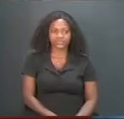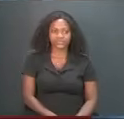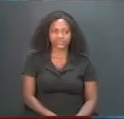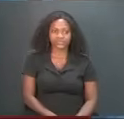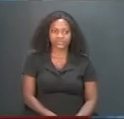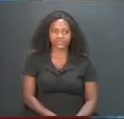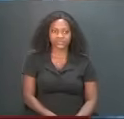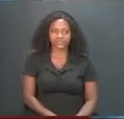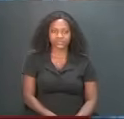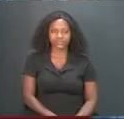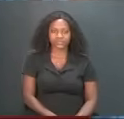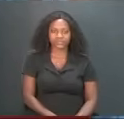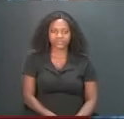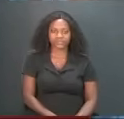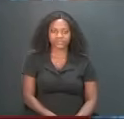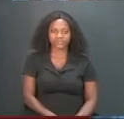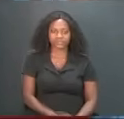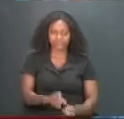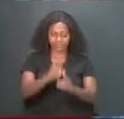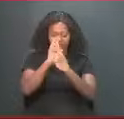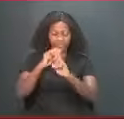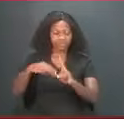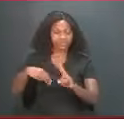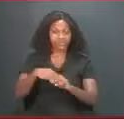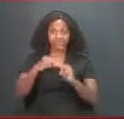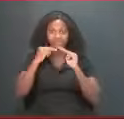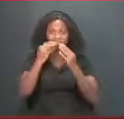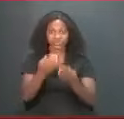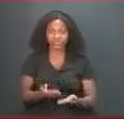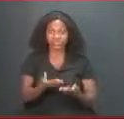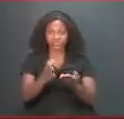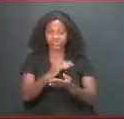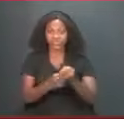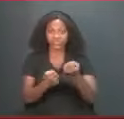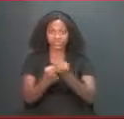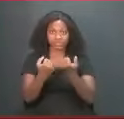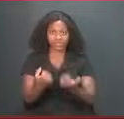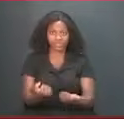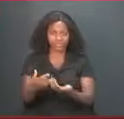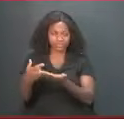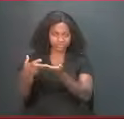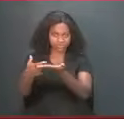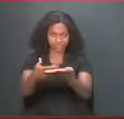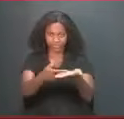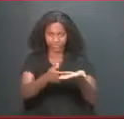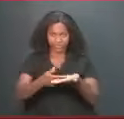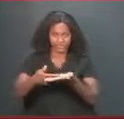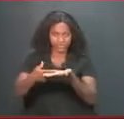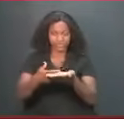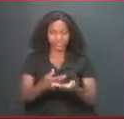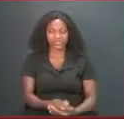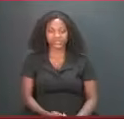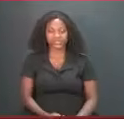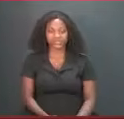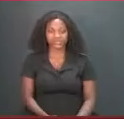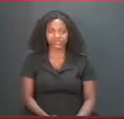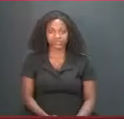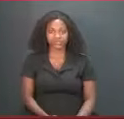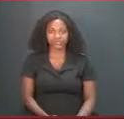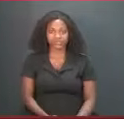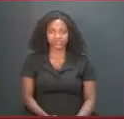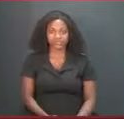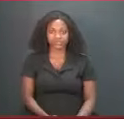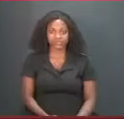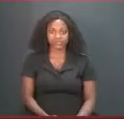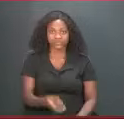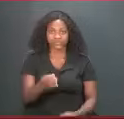Honorable members, motion moved and seconded. It's for the consideration of the House. There being